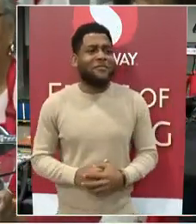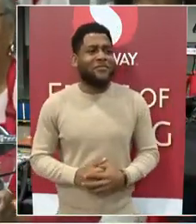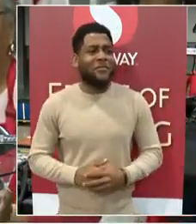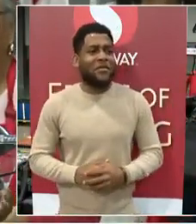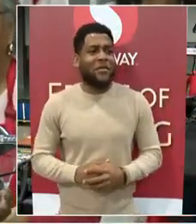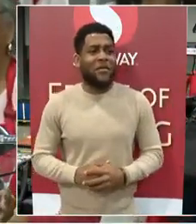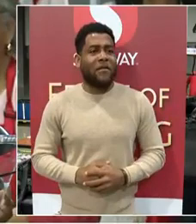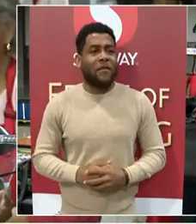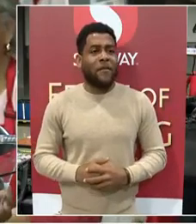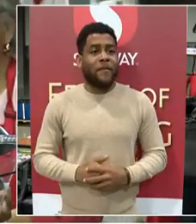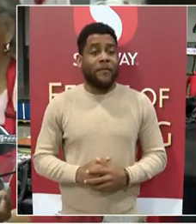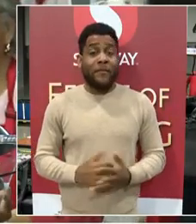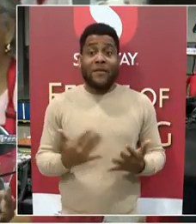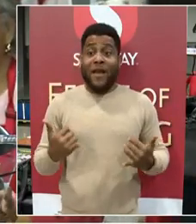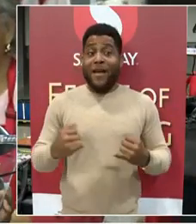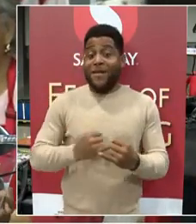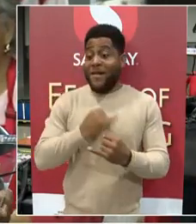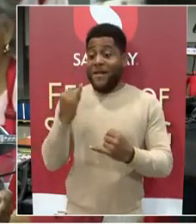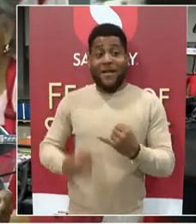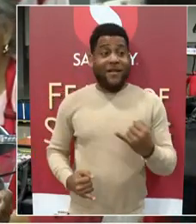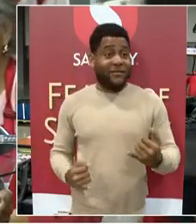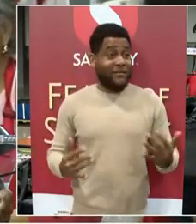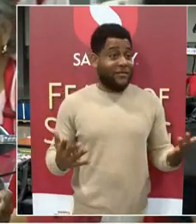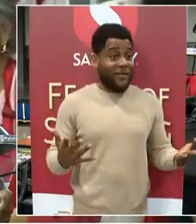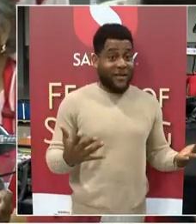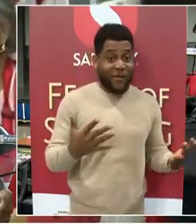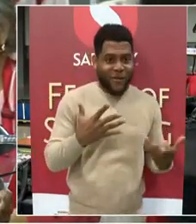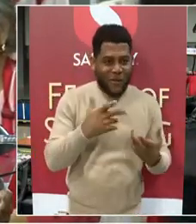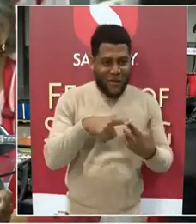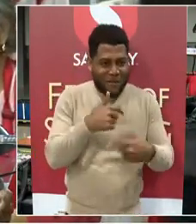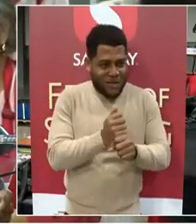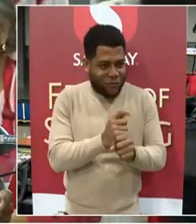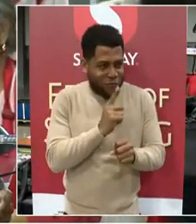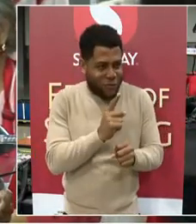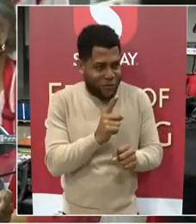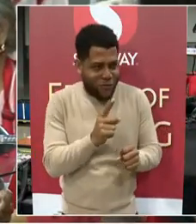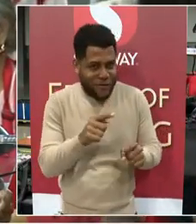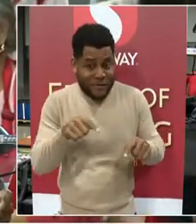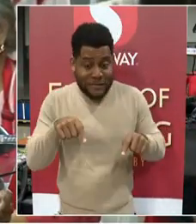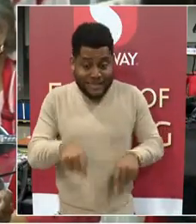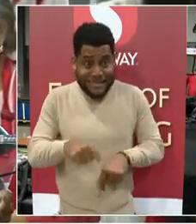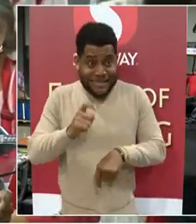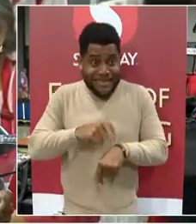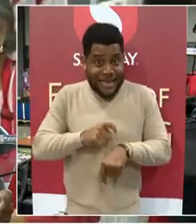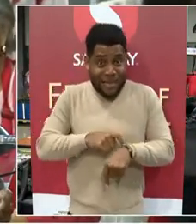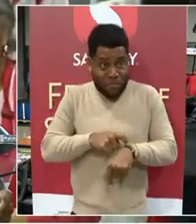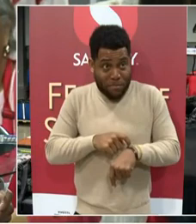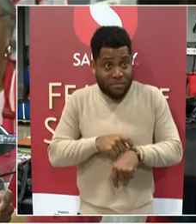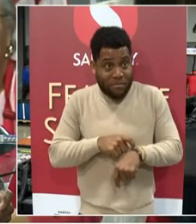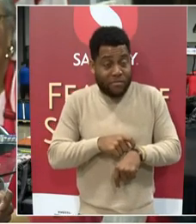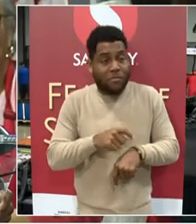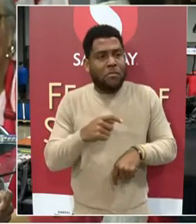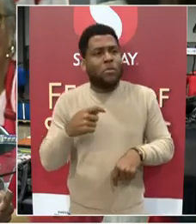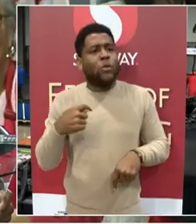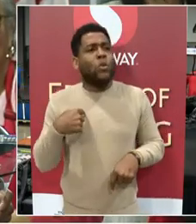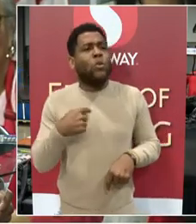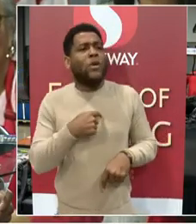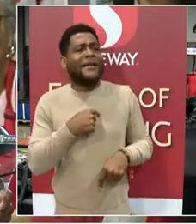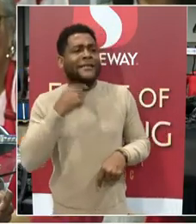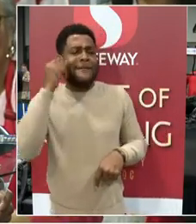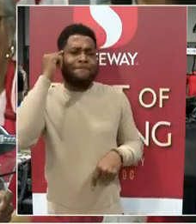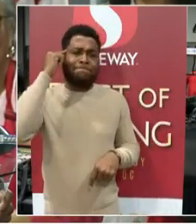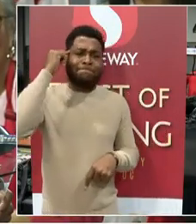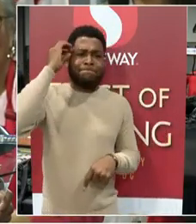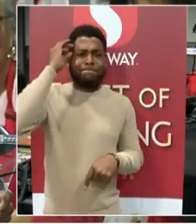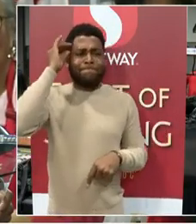And then finally, I want to make sure that during this holiday season, we're keeping in mind the folks who,